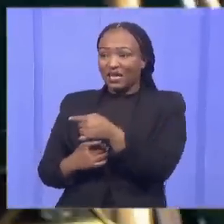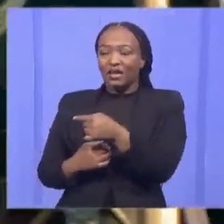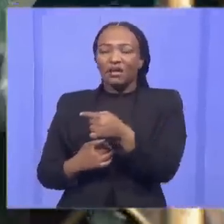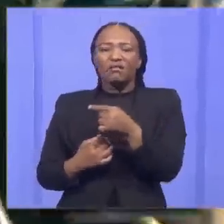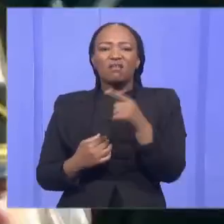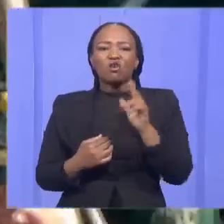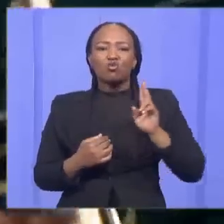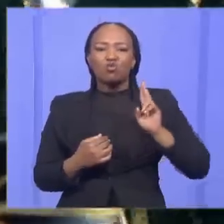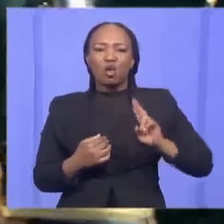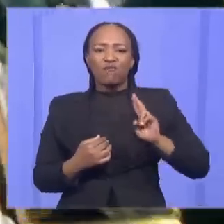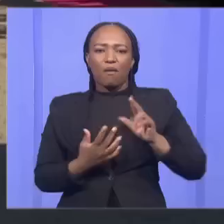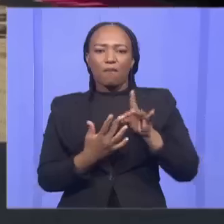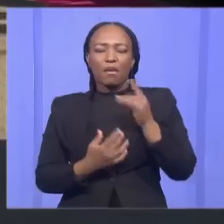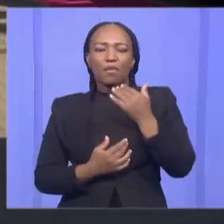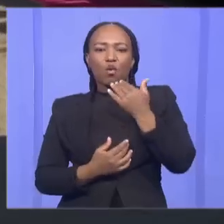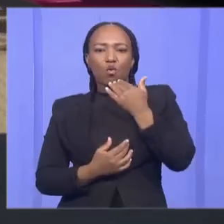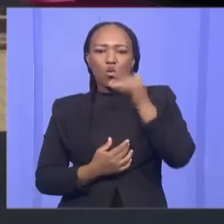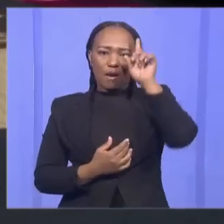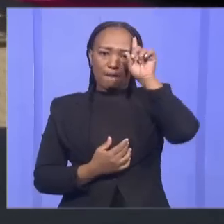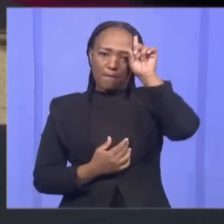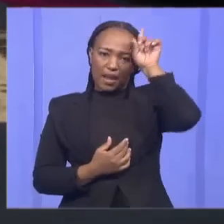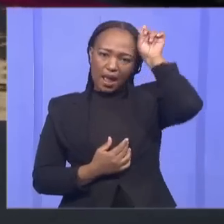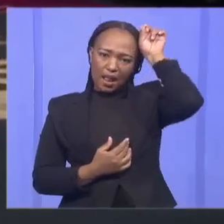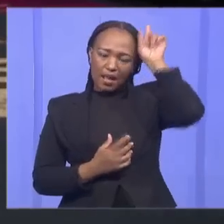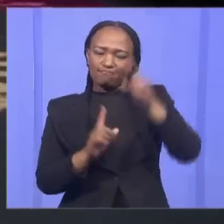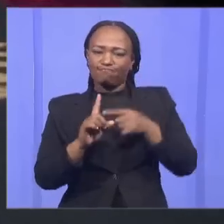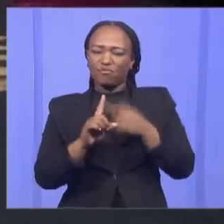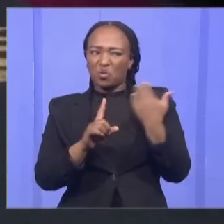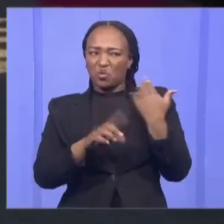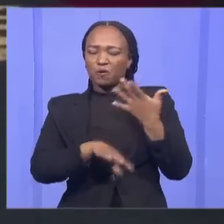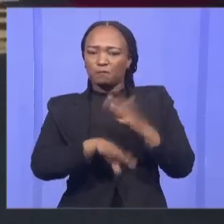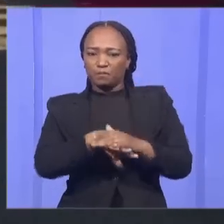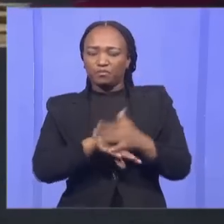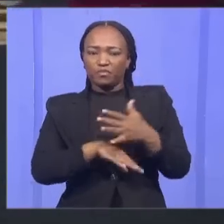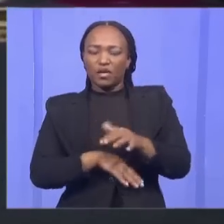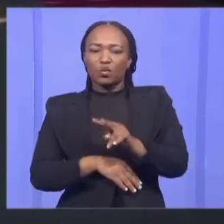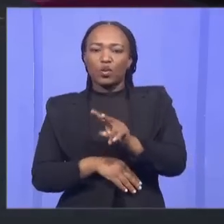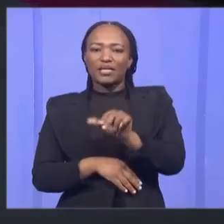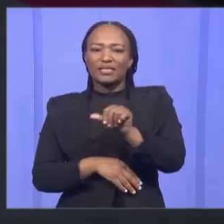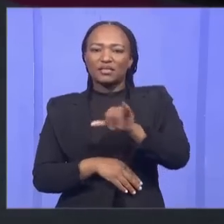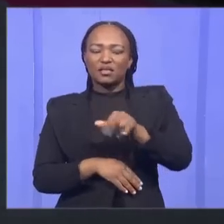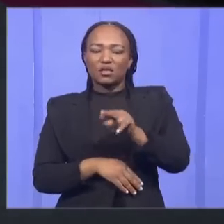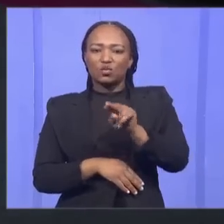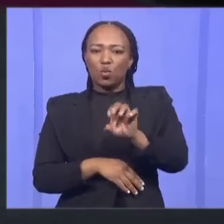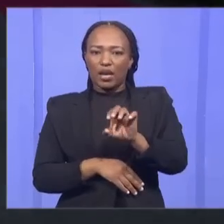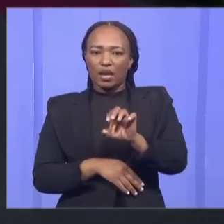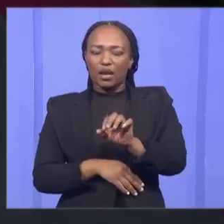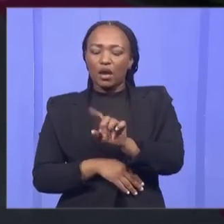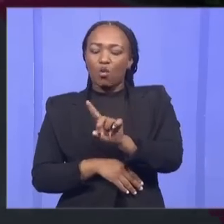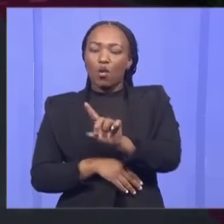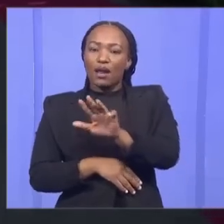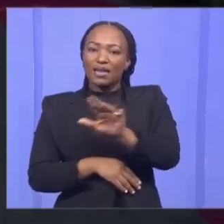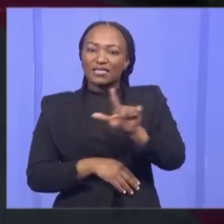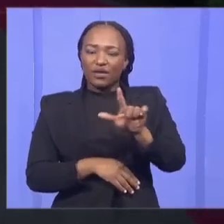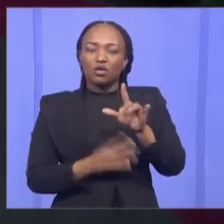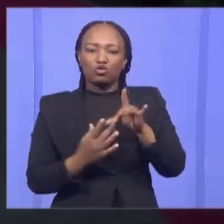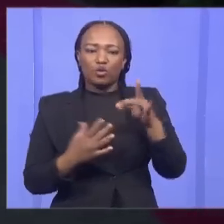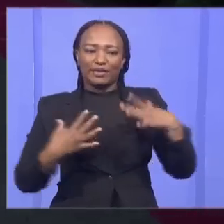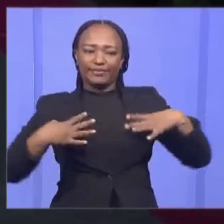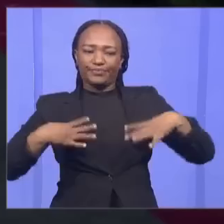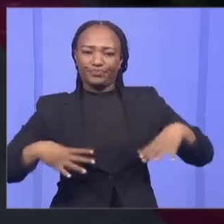chosen by the late Tato Matiba on the 26th of June, 1997.